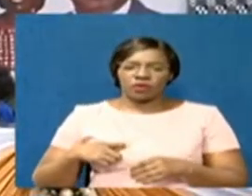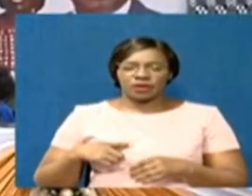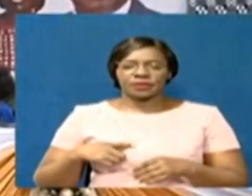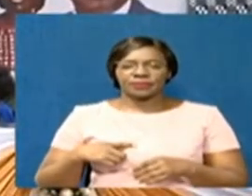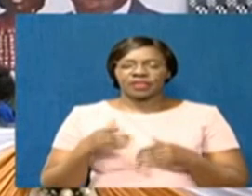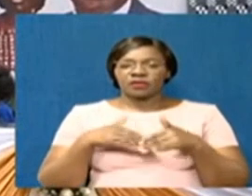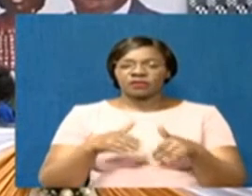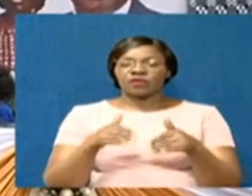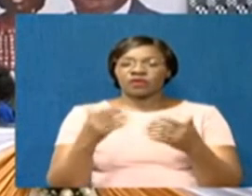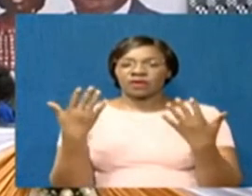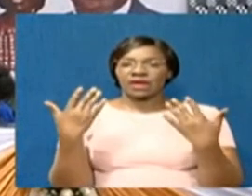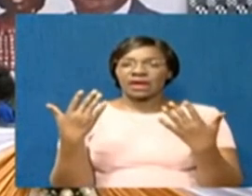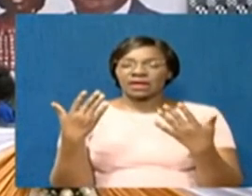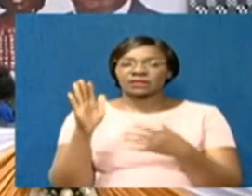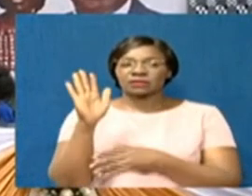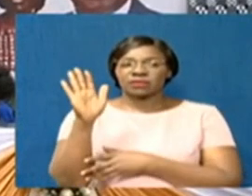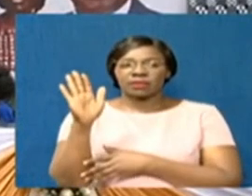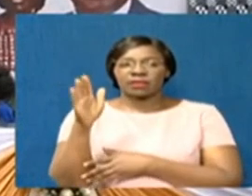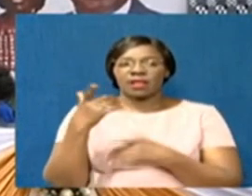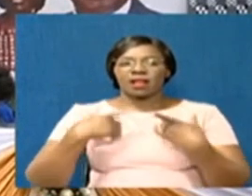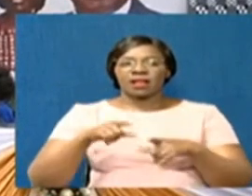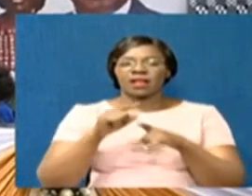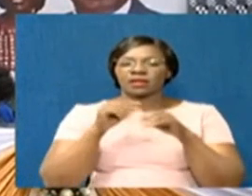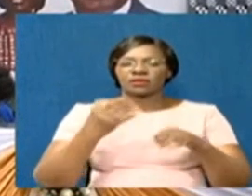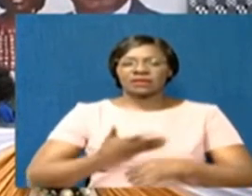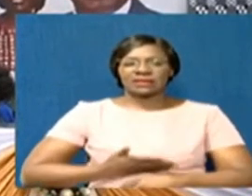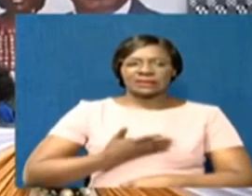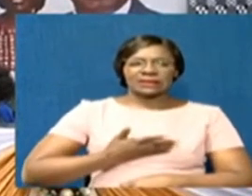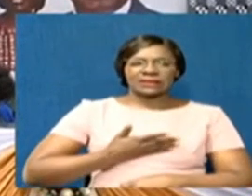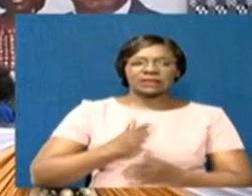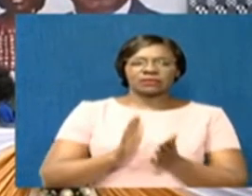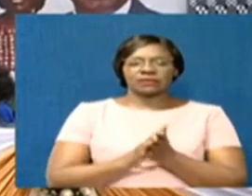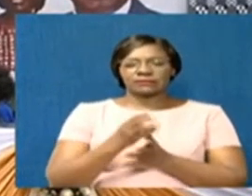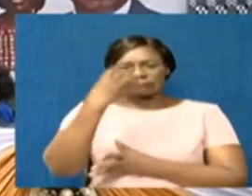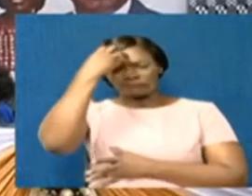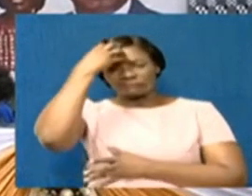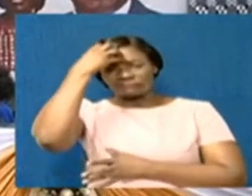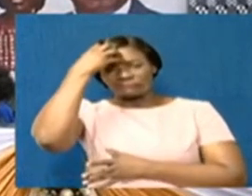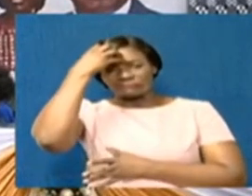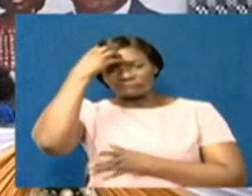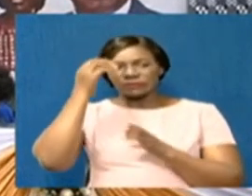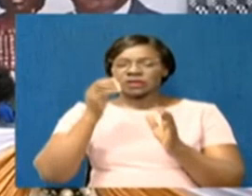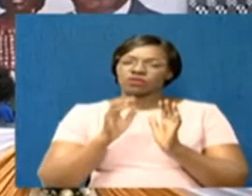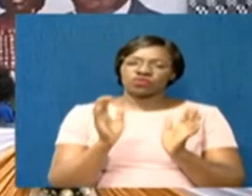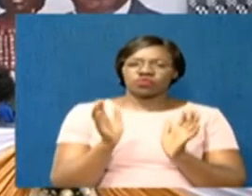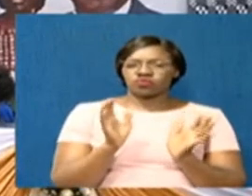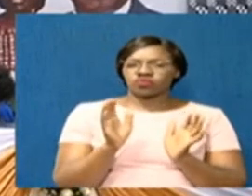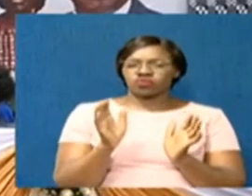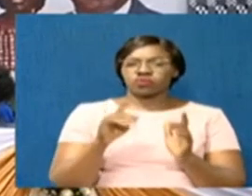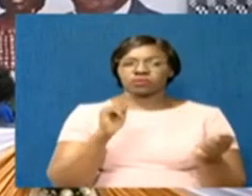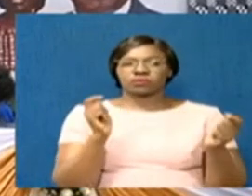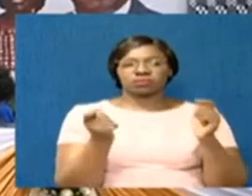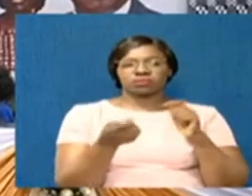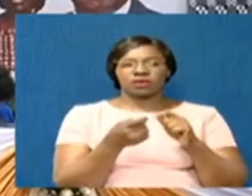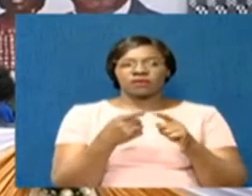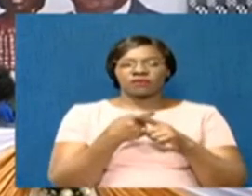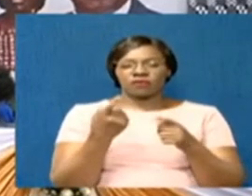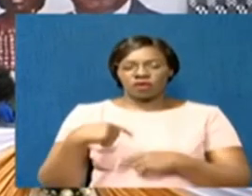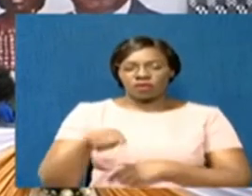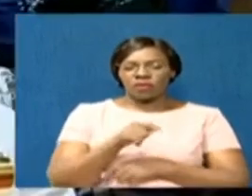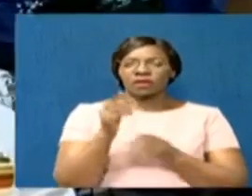to your righteous acts, let not your anger and your wrath turn, let your anger and your wrath turn away from us, O